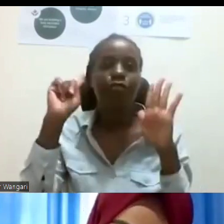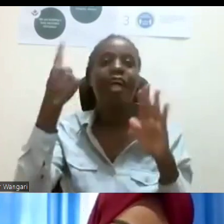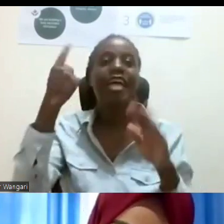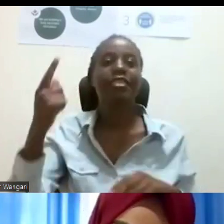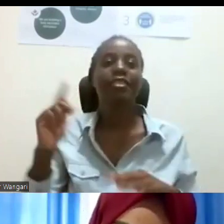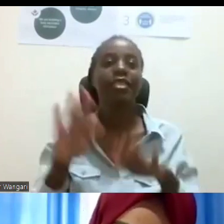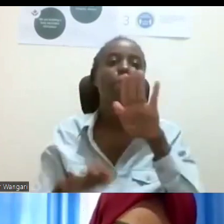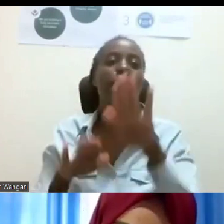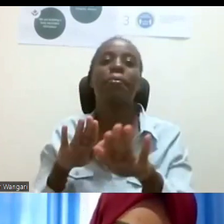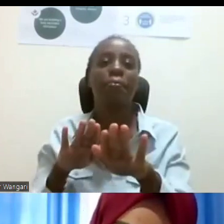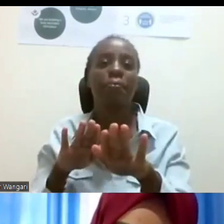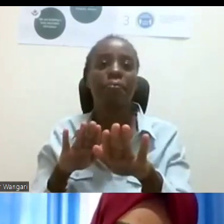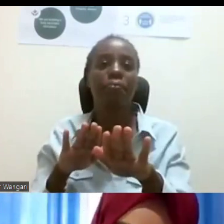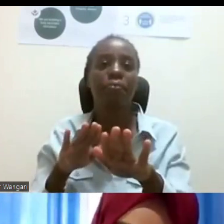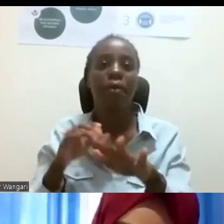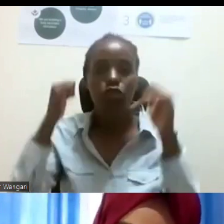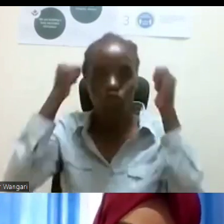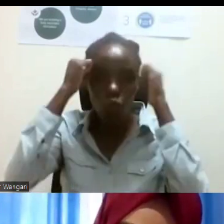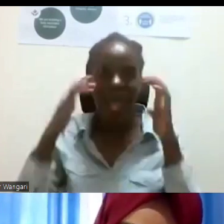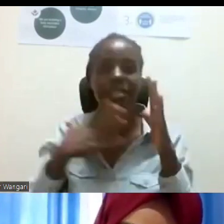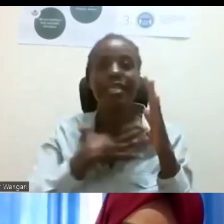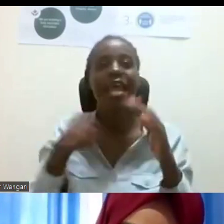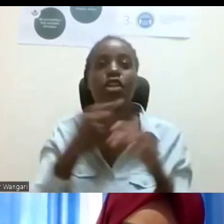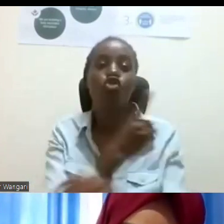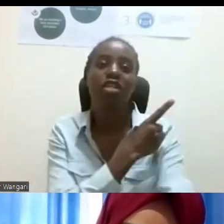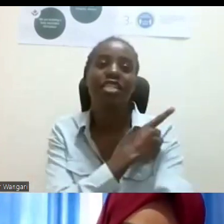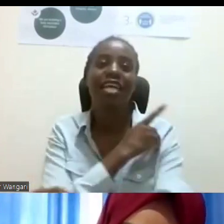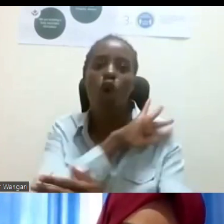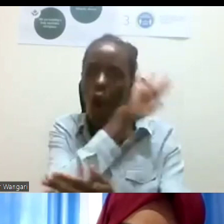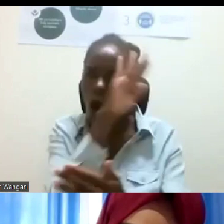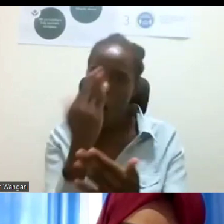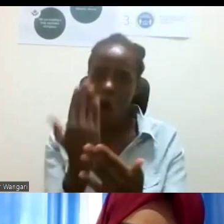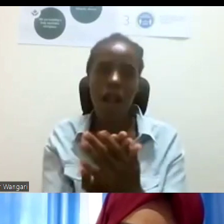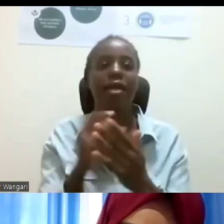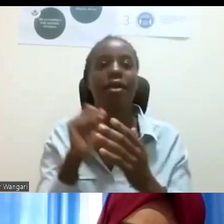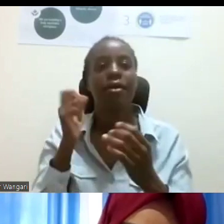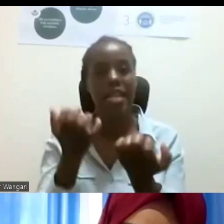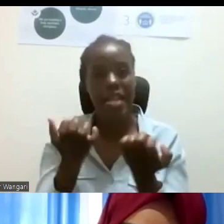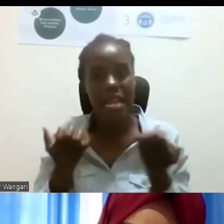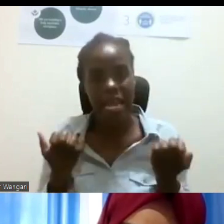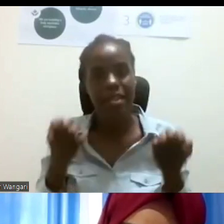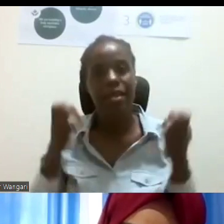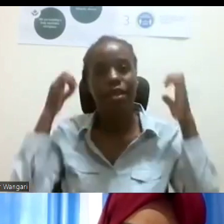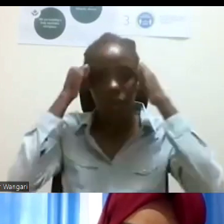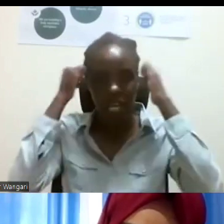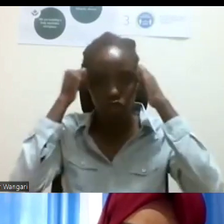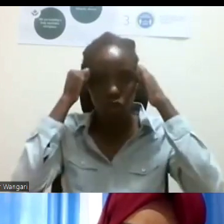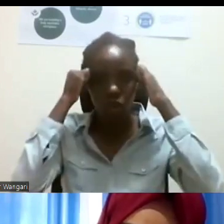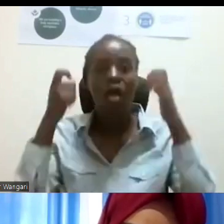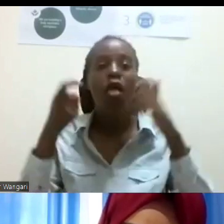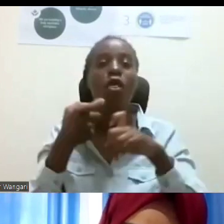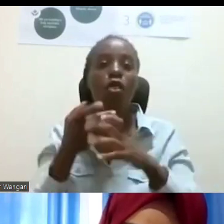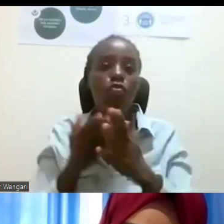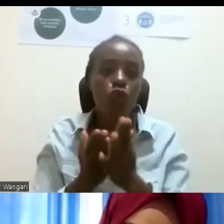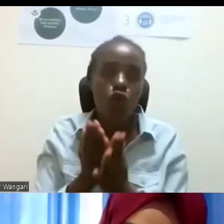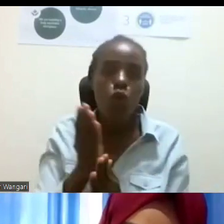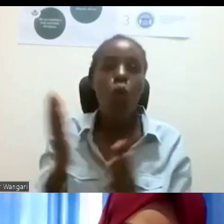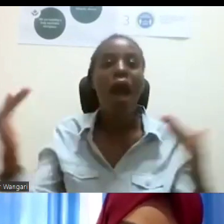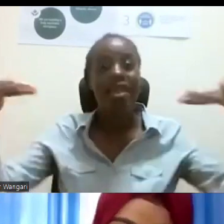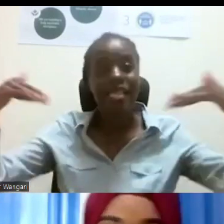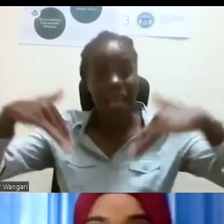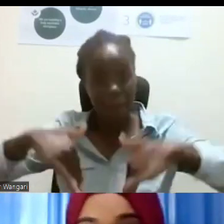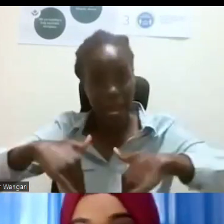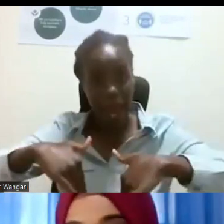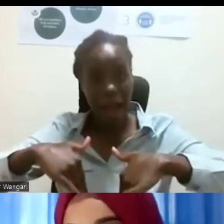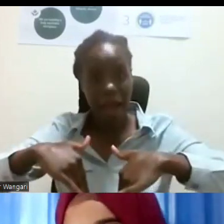pre-service people in the beginning. And it's very important to do it through seminars like ACAF is doing. You